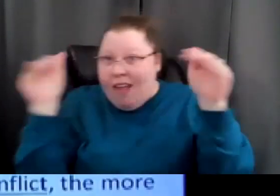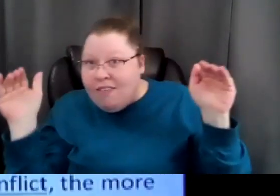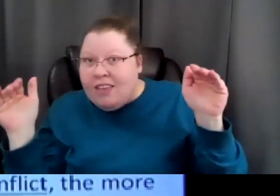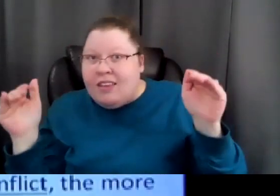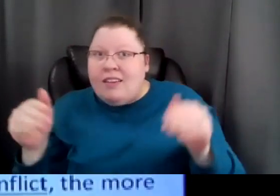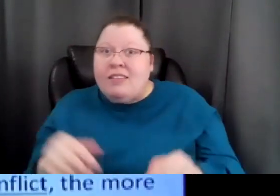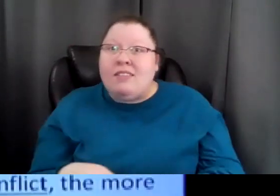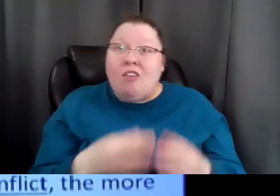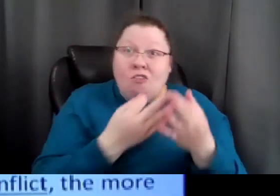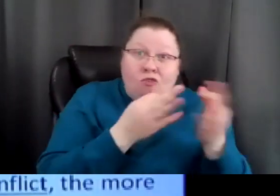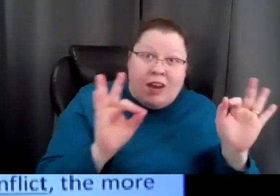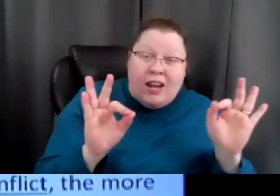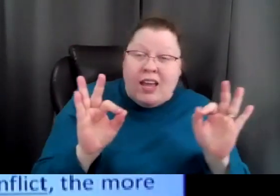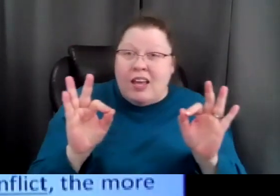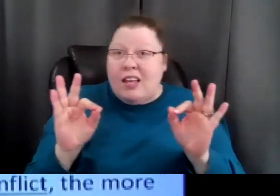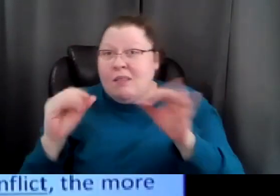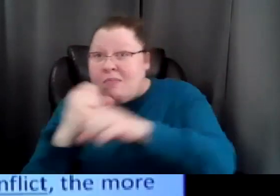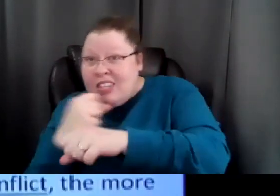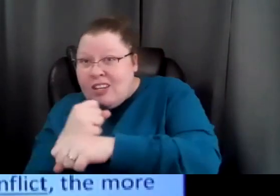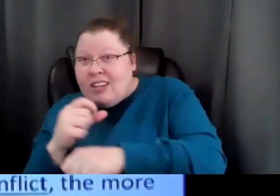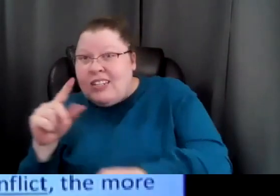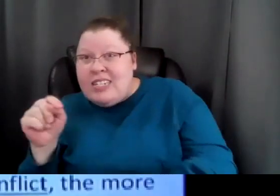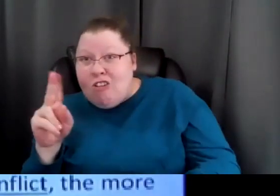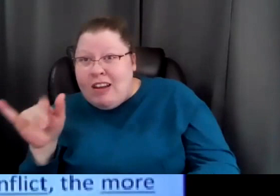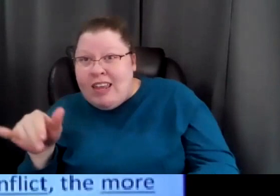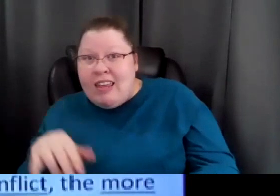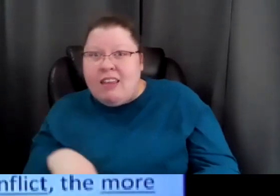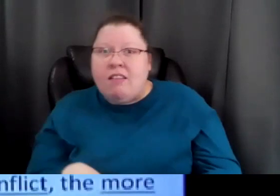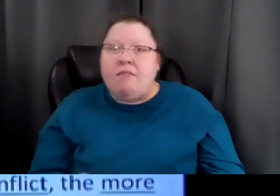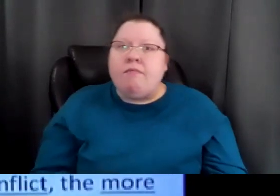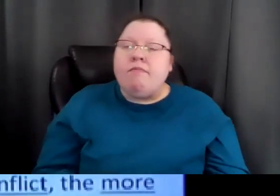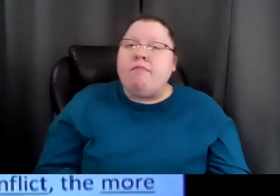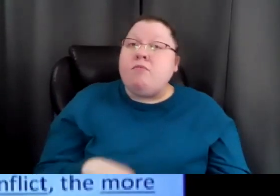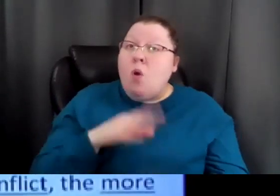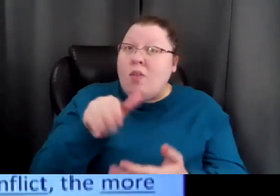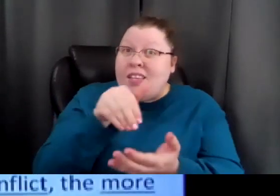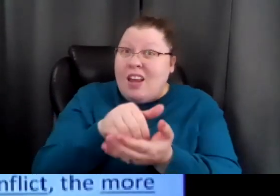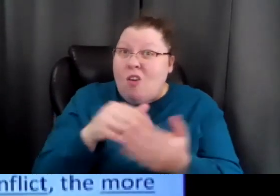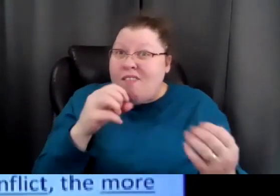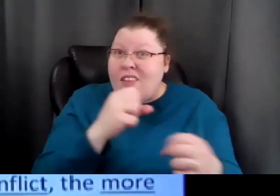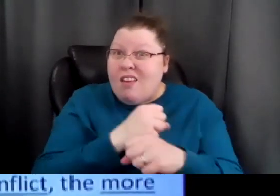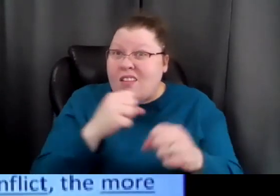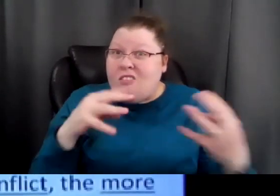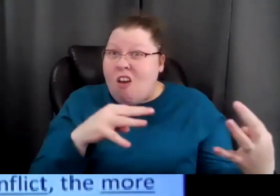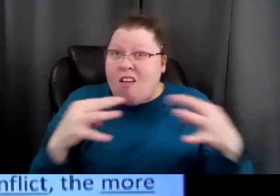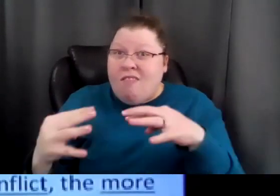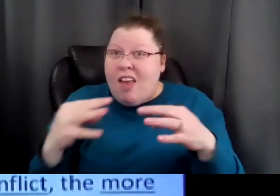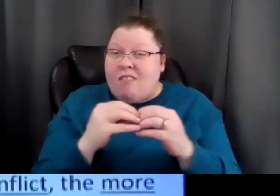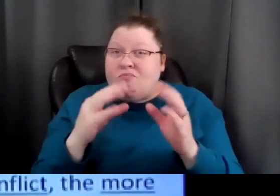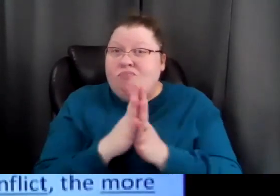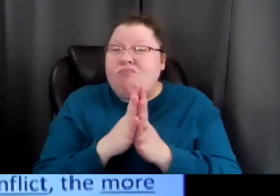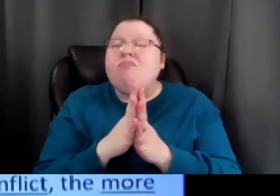others? What about the harder the conflict, the more glorious the triumph?